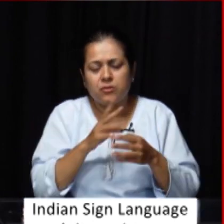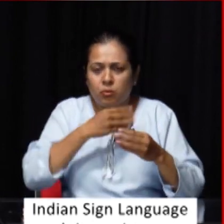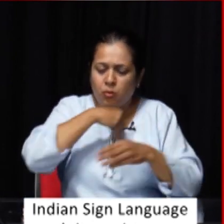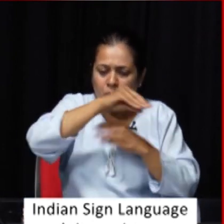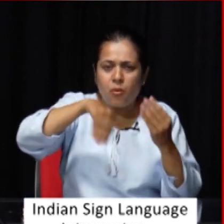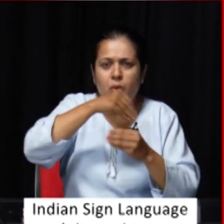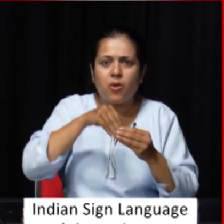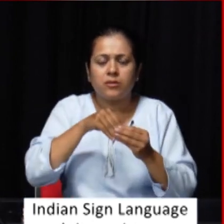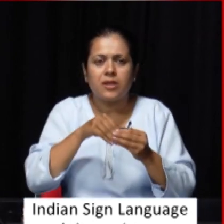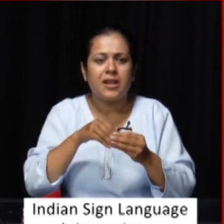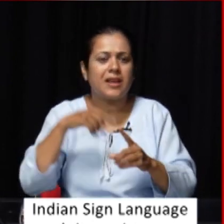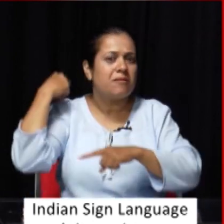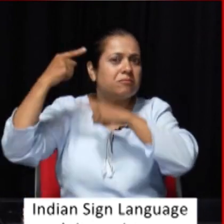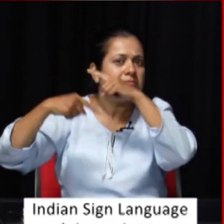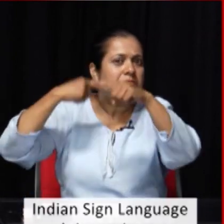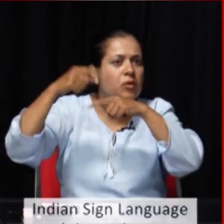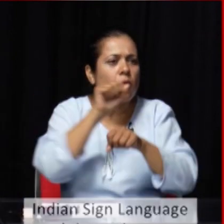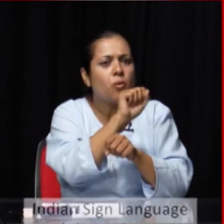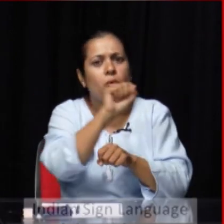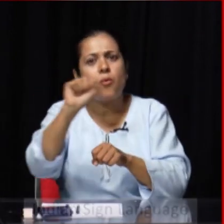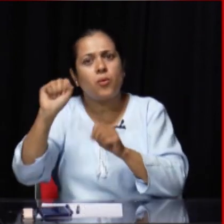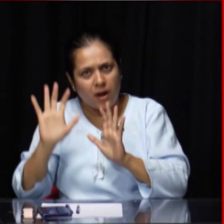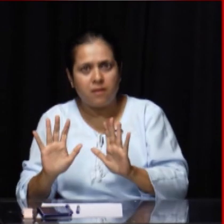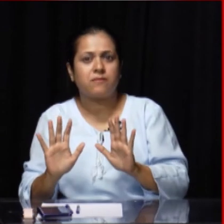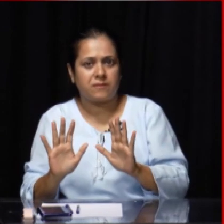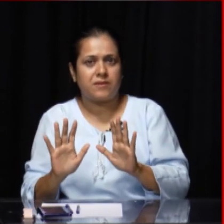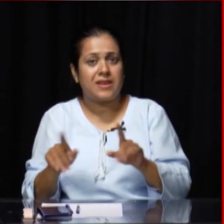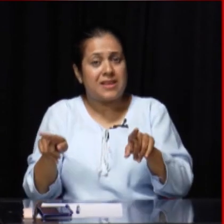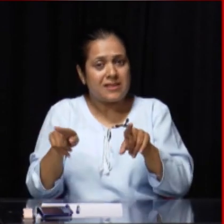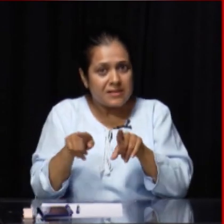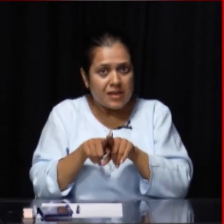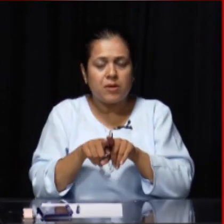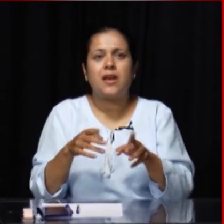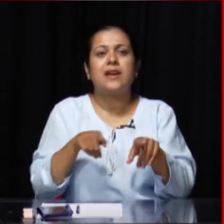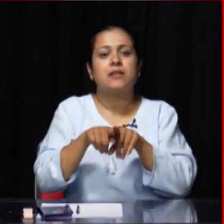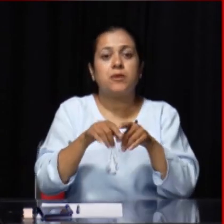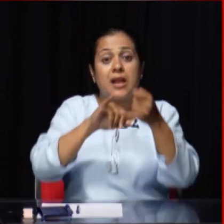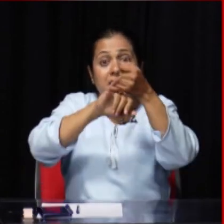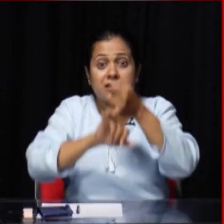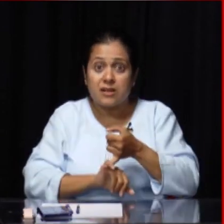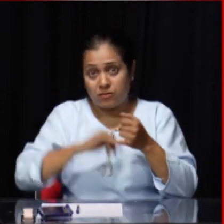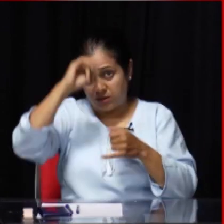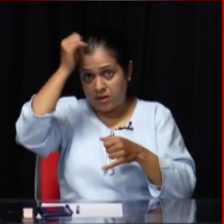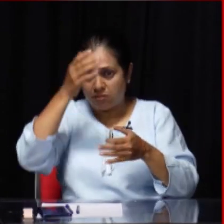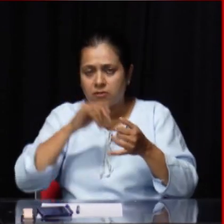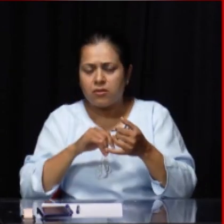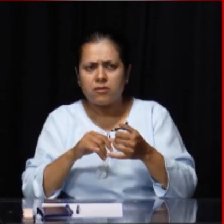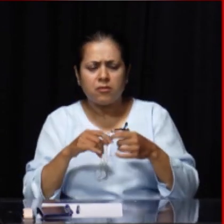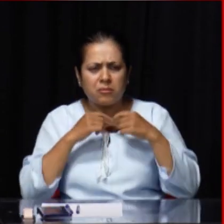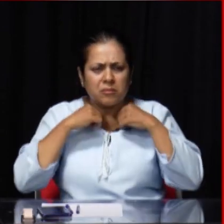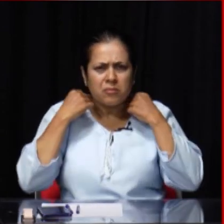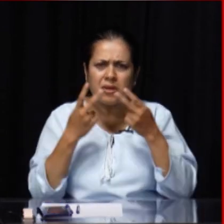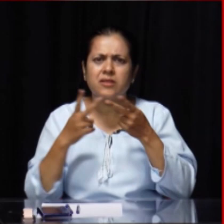all that, kide payasa, pratyek culture differ, thodi thodi goshti differ zata. If you go to South India, you may not